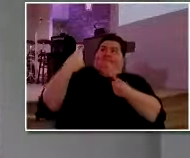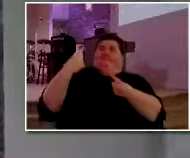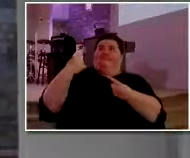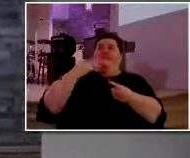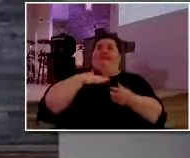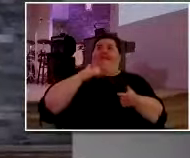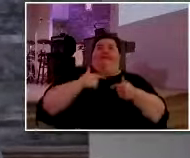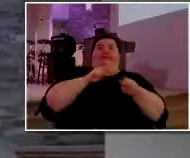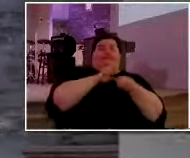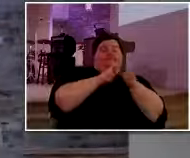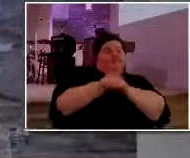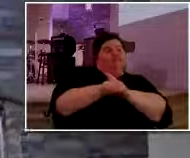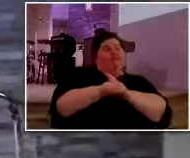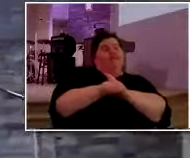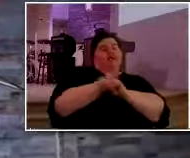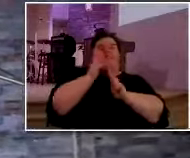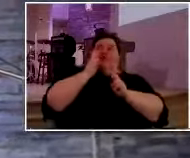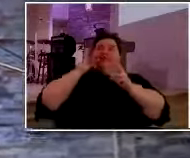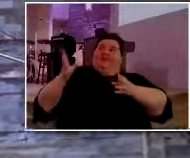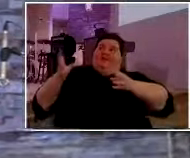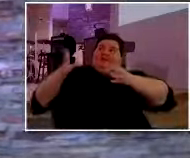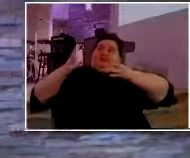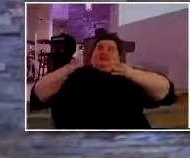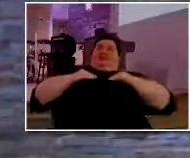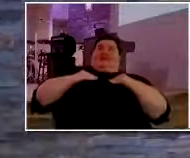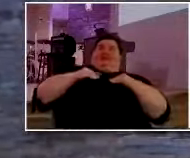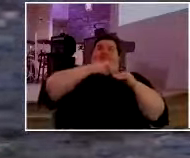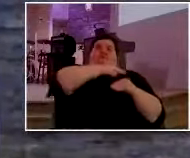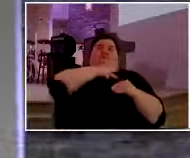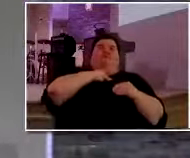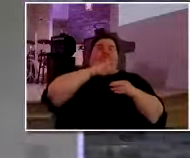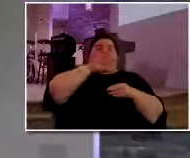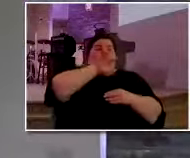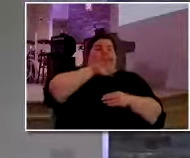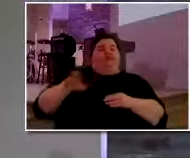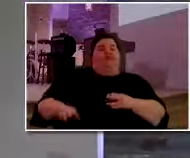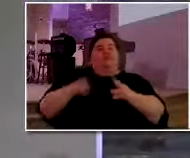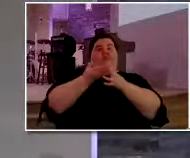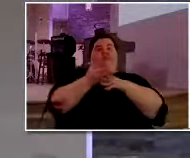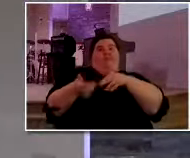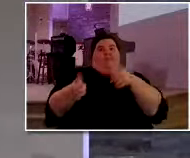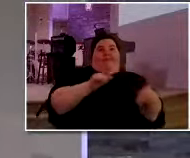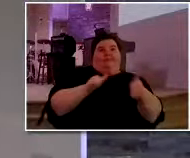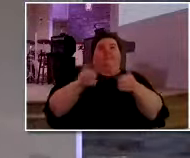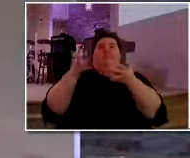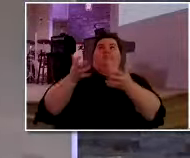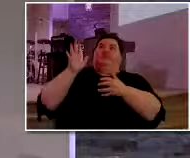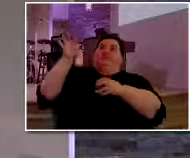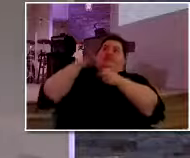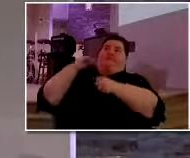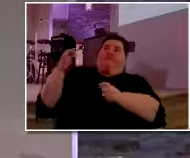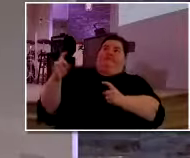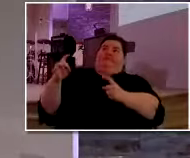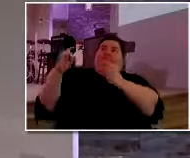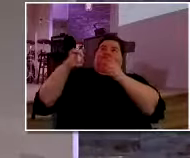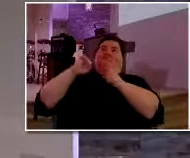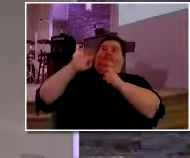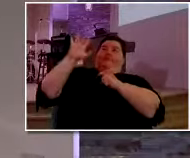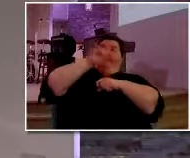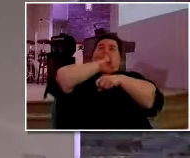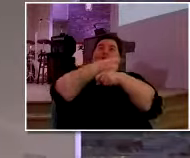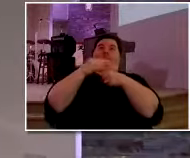allow myself to put on Christ in baptism. And I want to receive the power of your Spirit into my life.